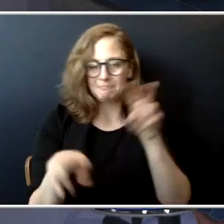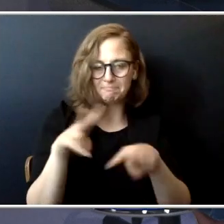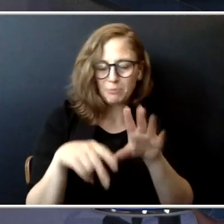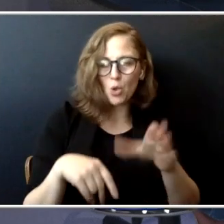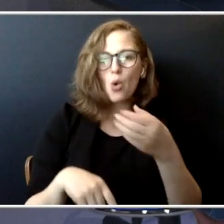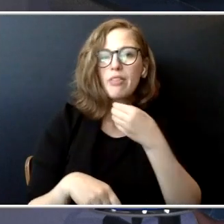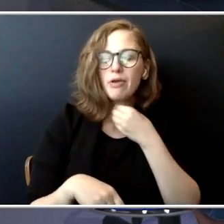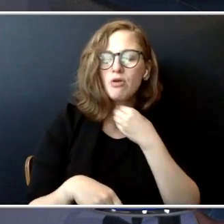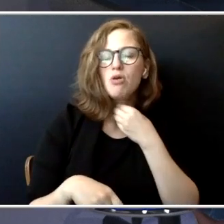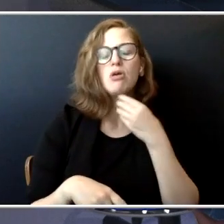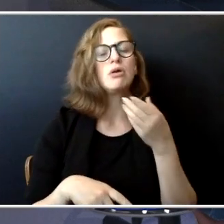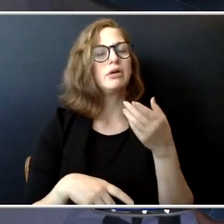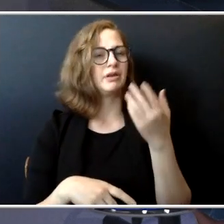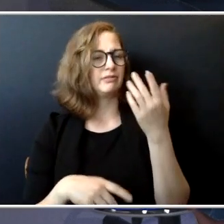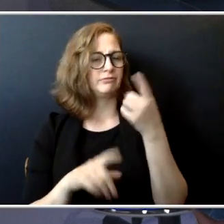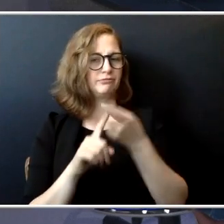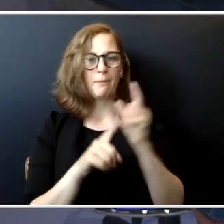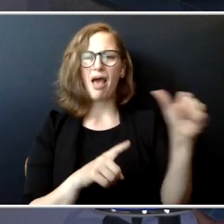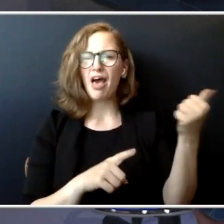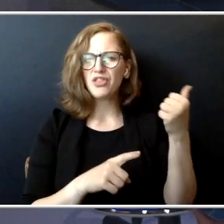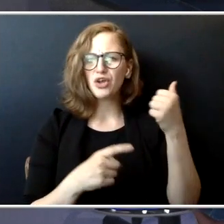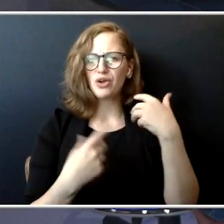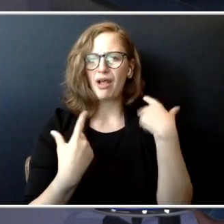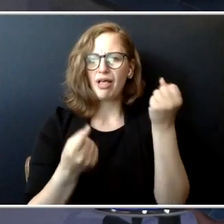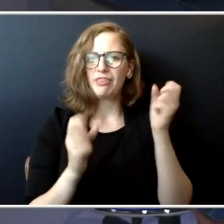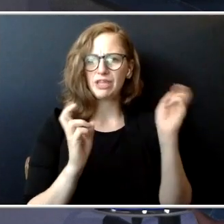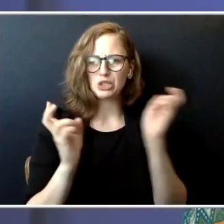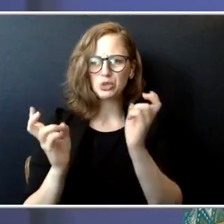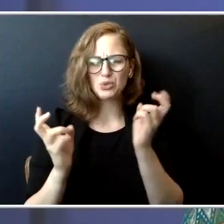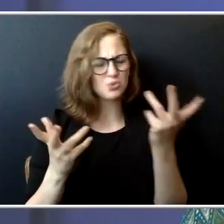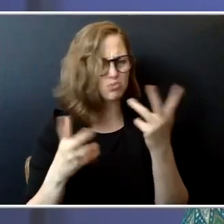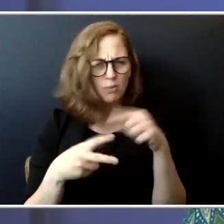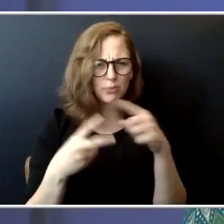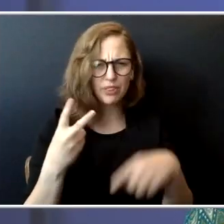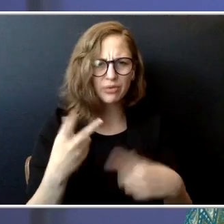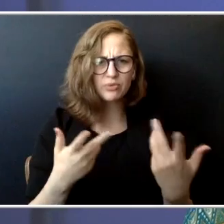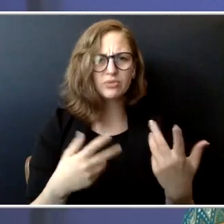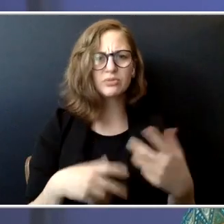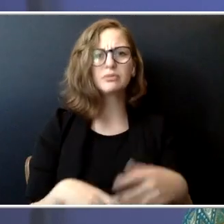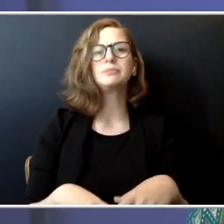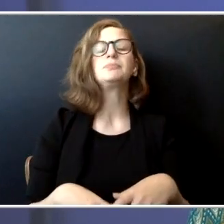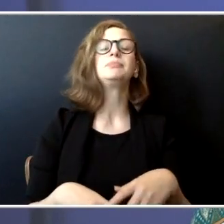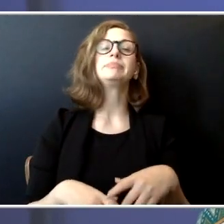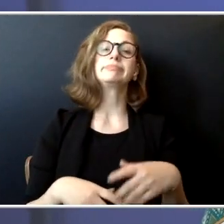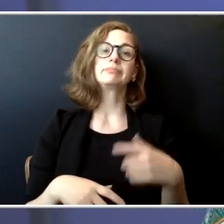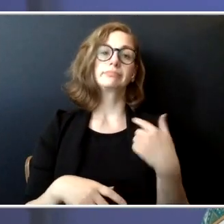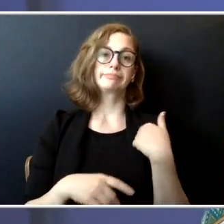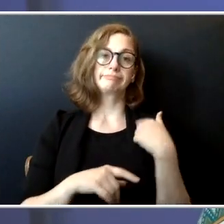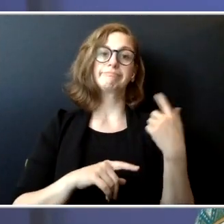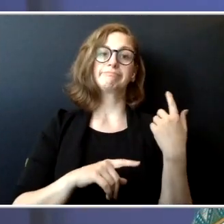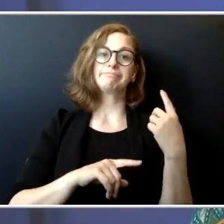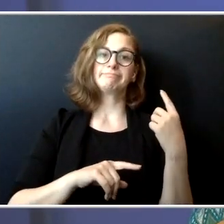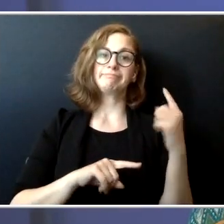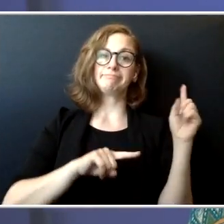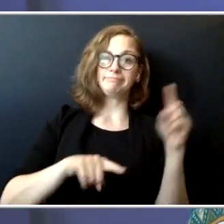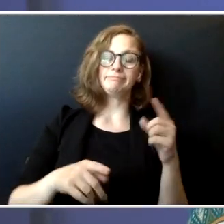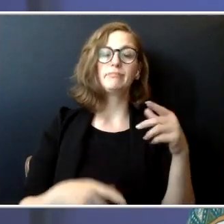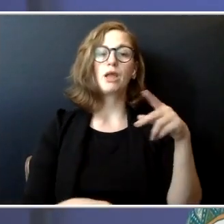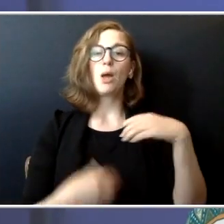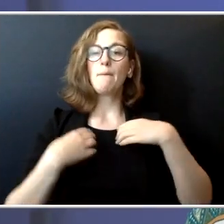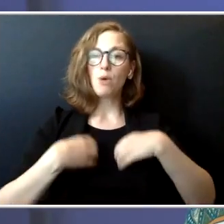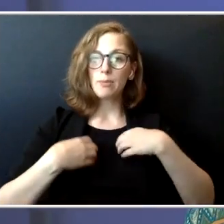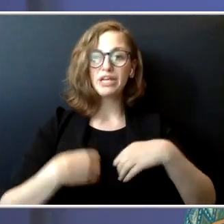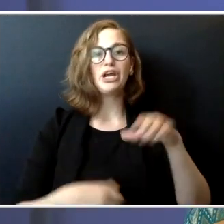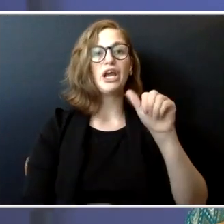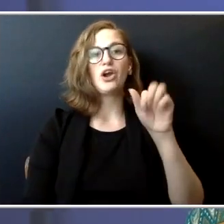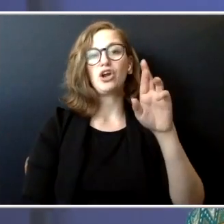that you were already being seen for here at the health system? Well, I'm being seen for pulmonary arterial hypertension. I'm